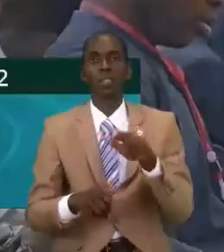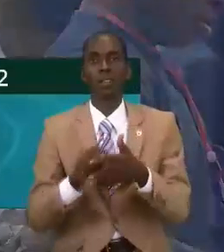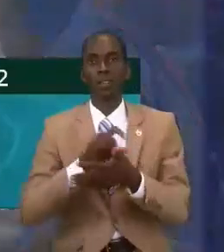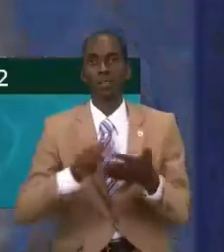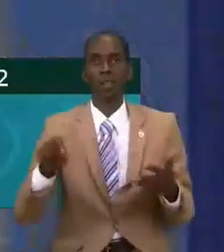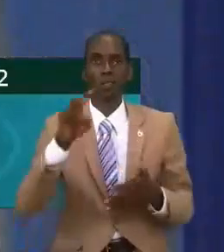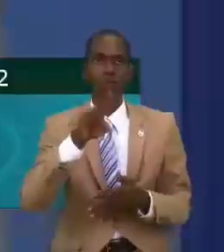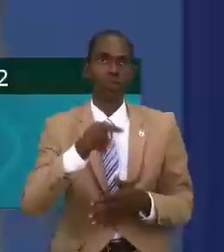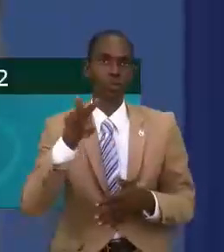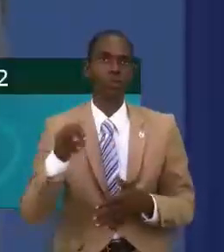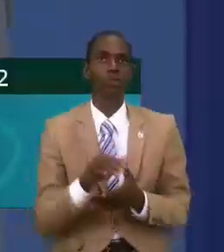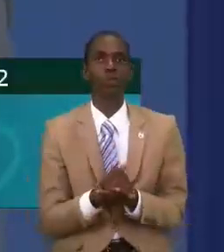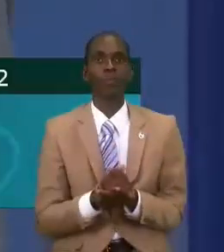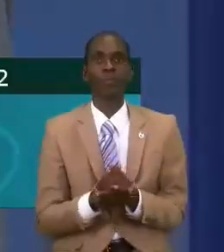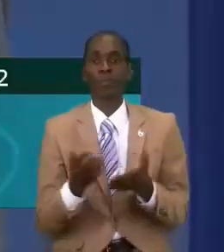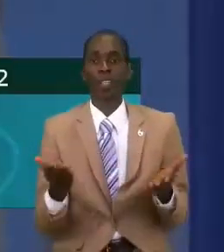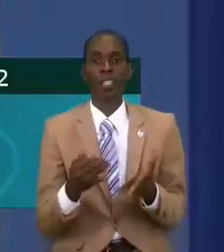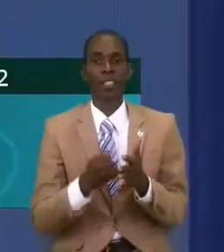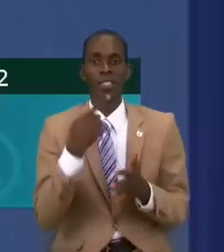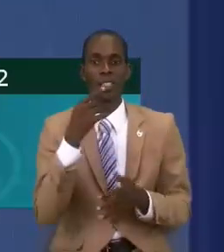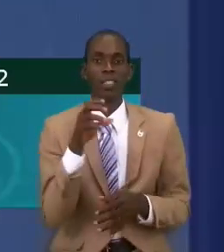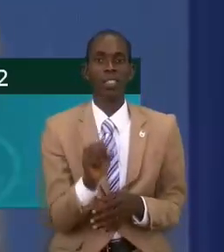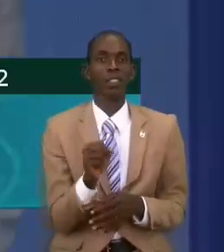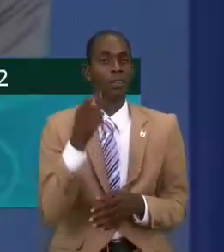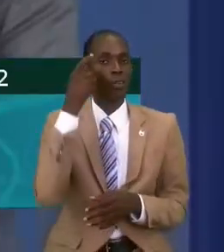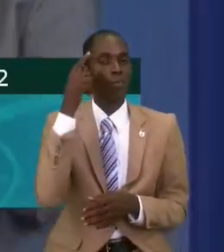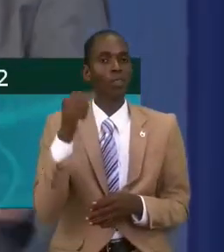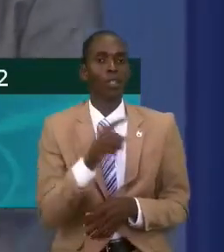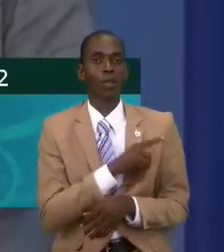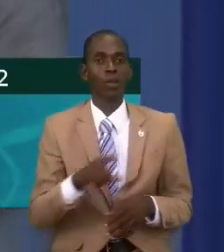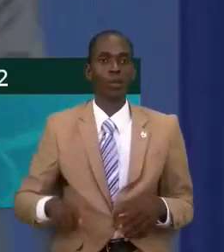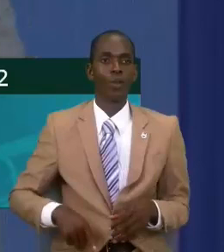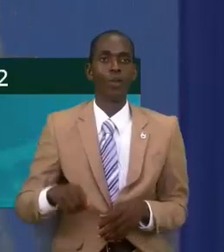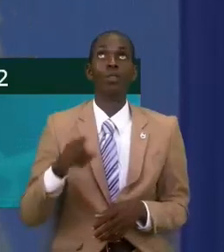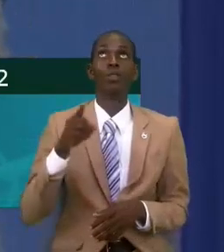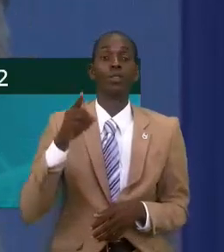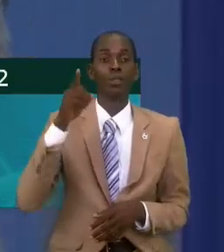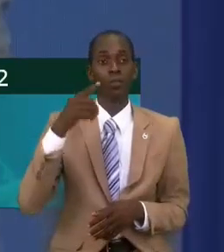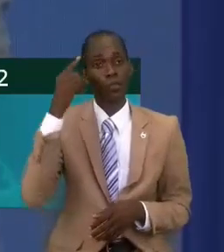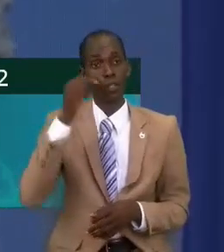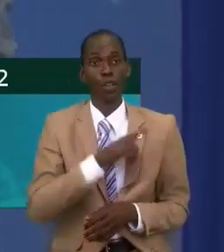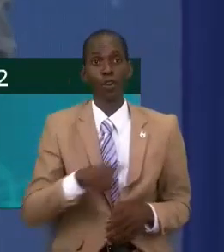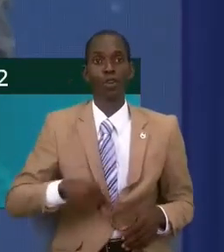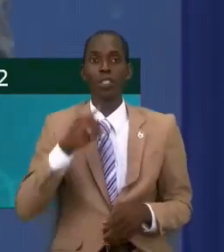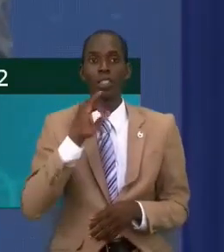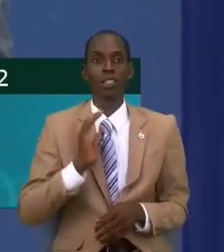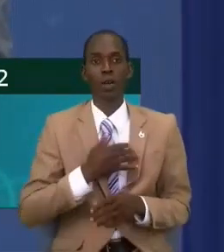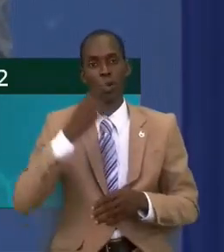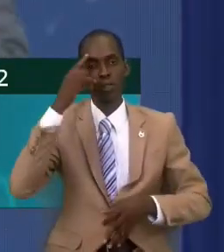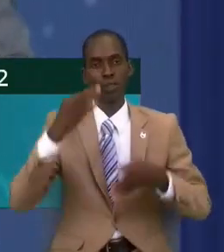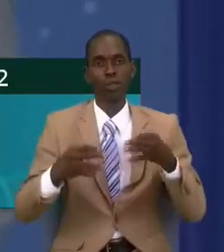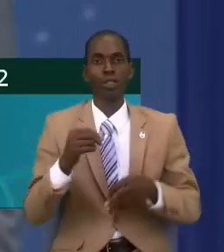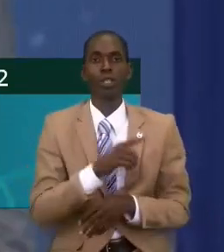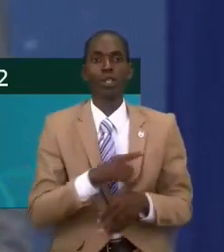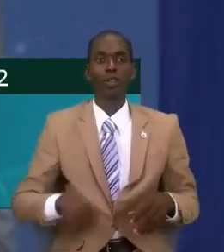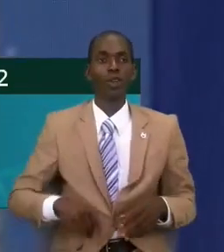the Lord is our judge, the Lord is our lawgiver, the Lord is our